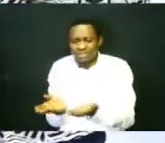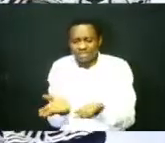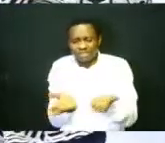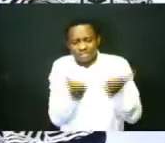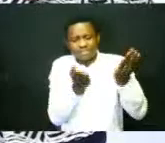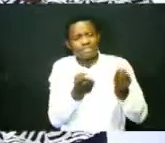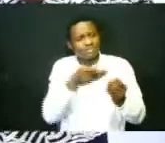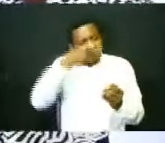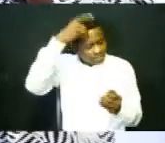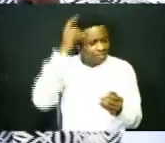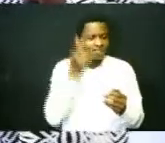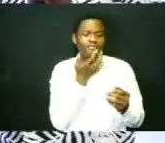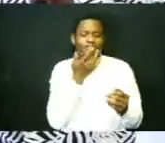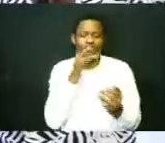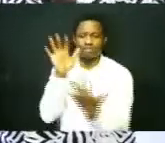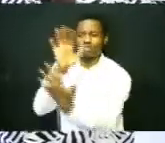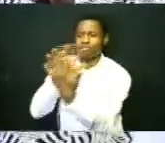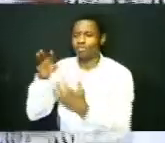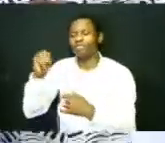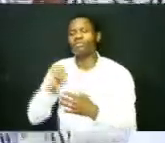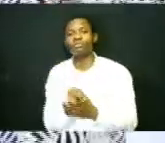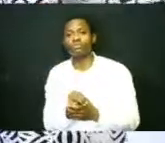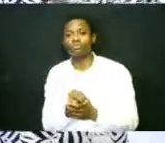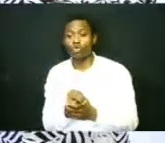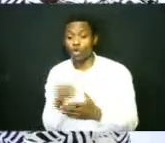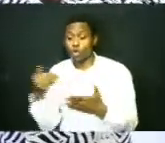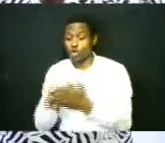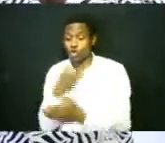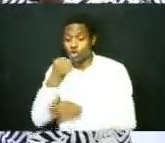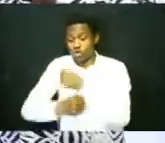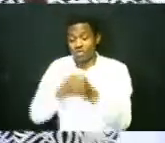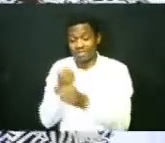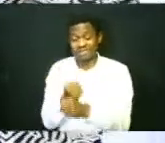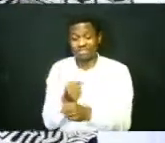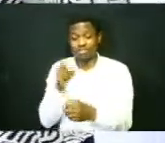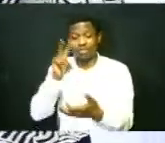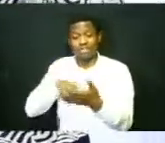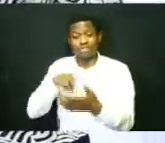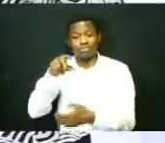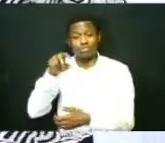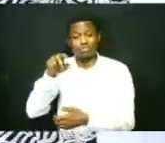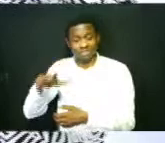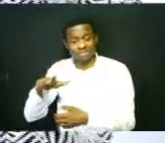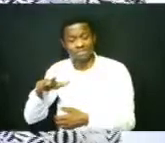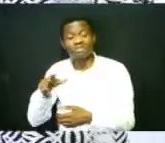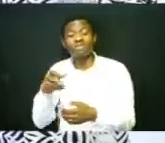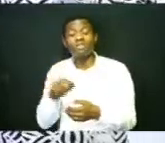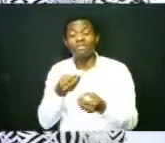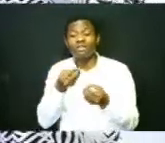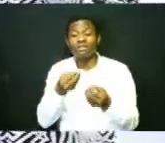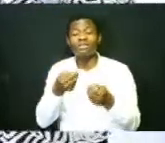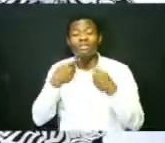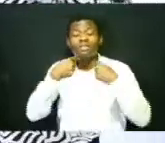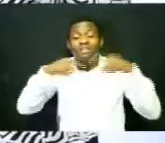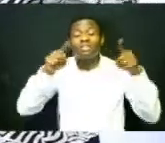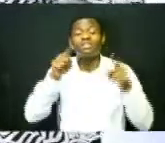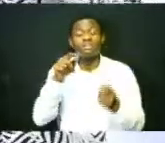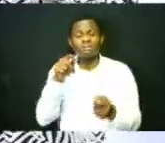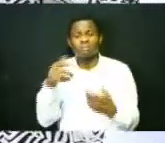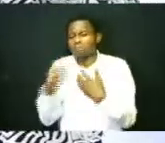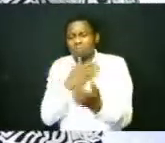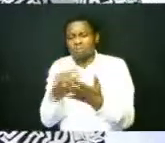So 2023. I came to announce to somebody that irrespective of your